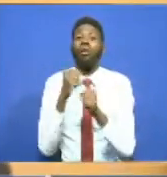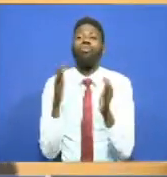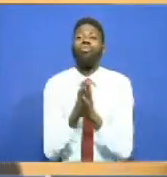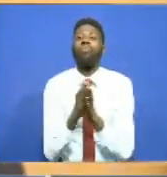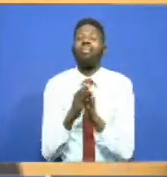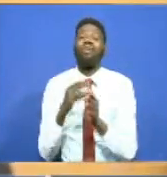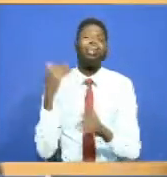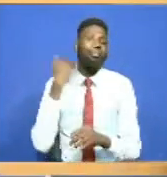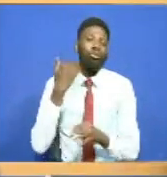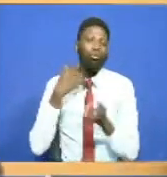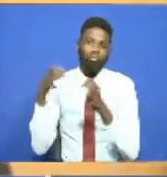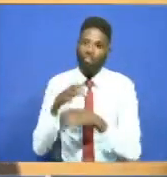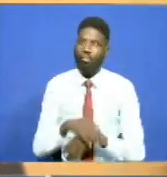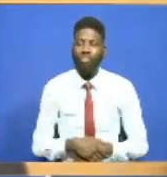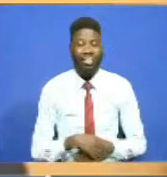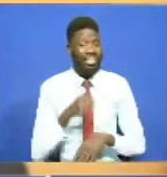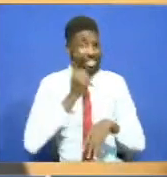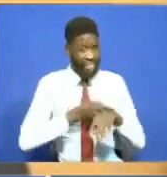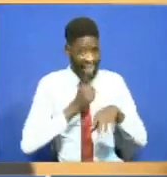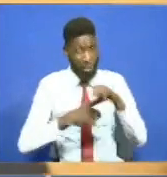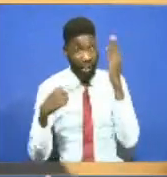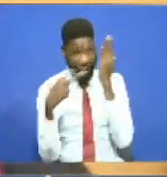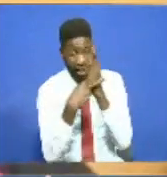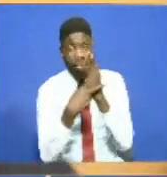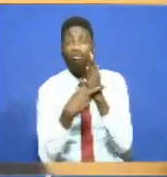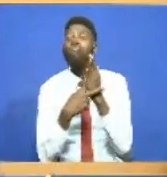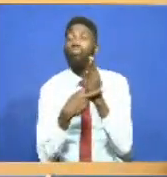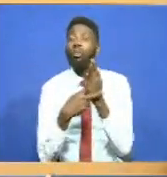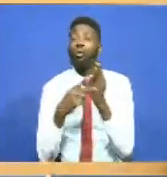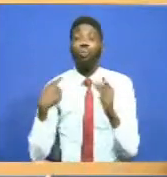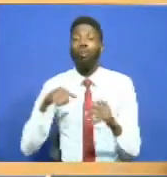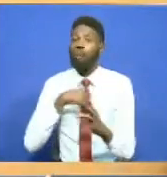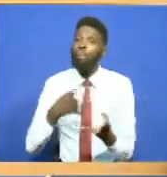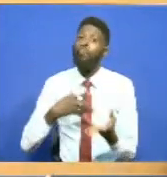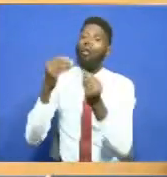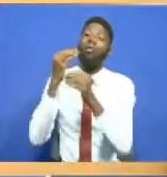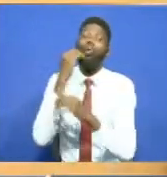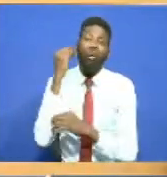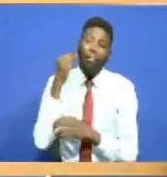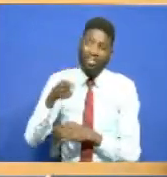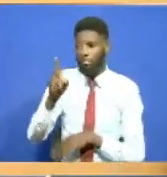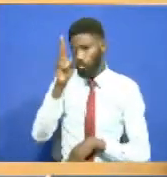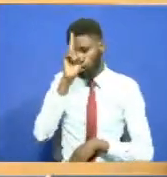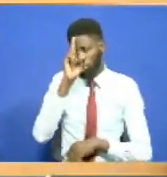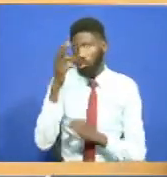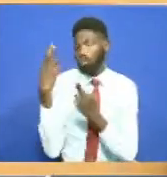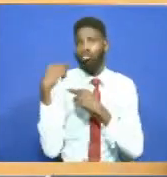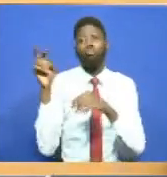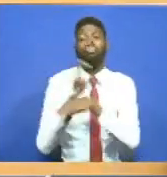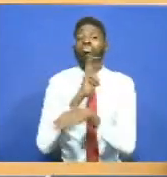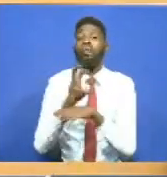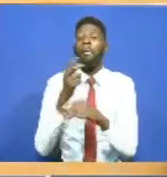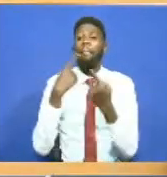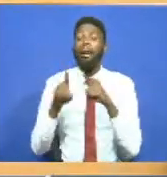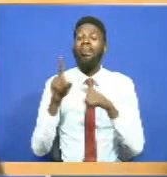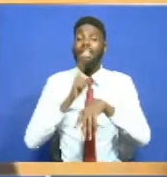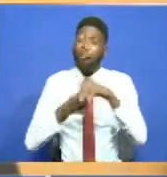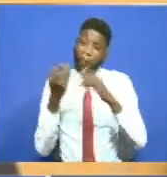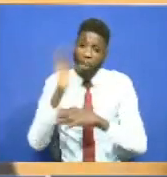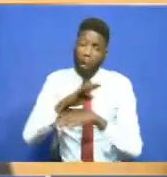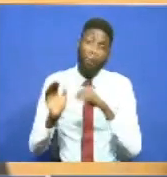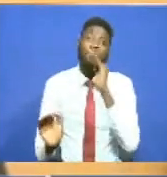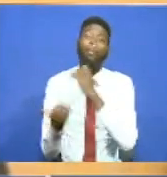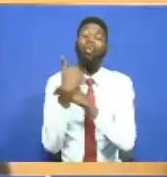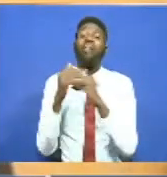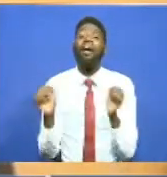nyumbani. Tunawaachia wao watulidia biashara zetu. Lakini ukikuja asubuhi unakuta biashara yako imeibwa. Sasa tunaulizia